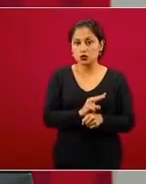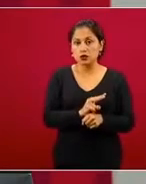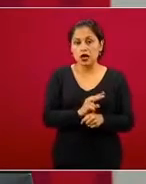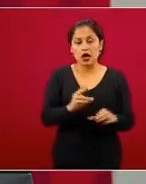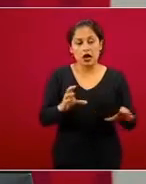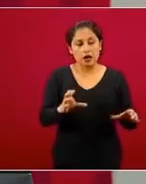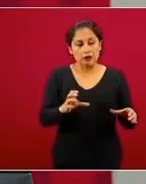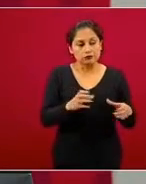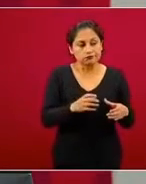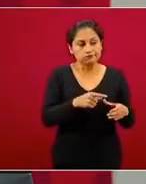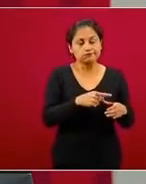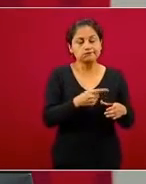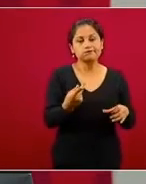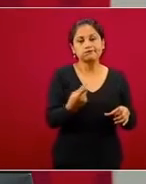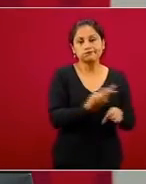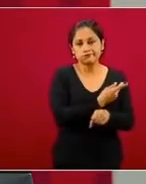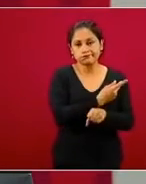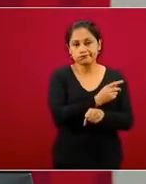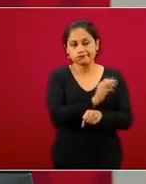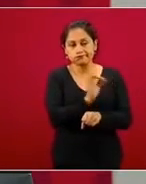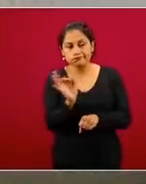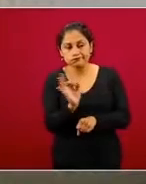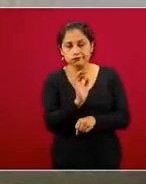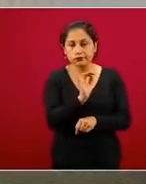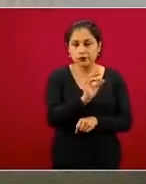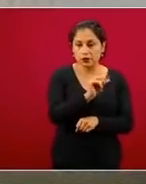have any cases, but we started